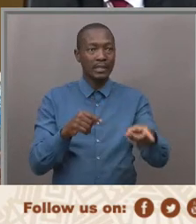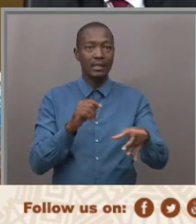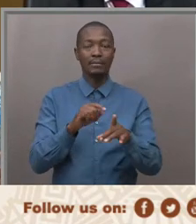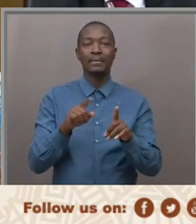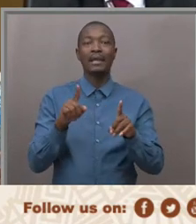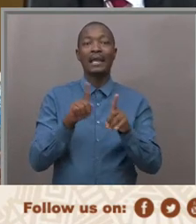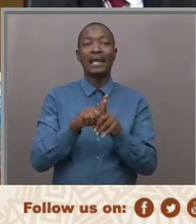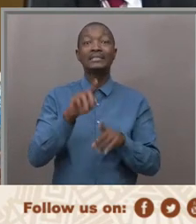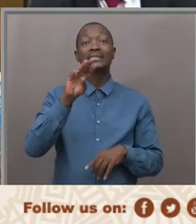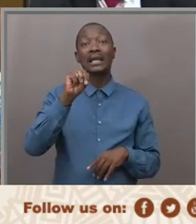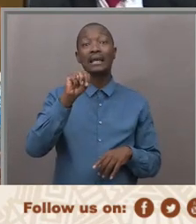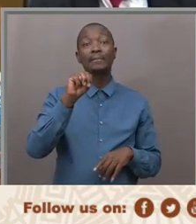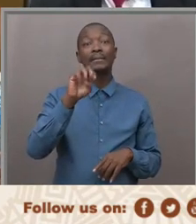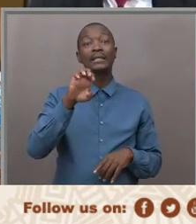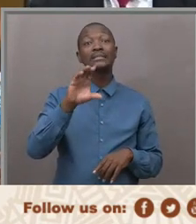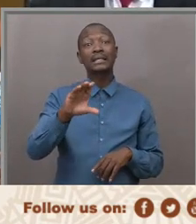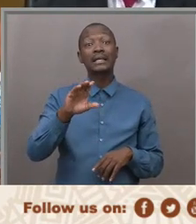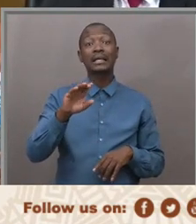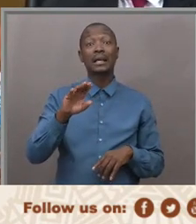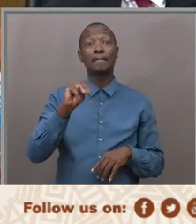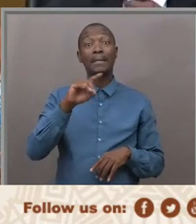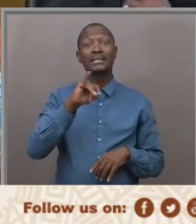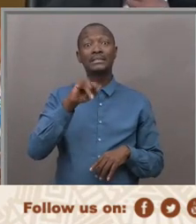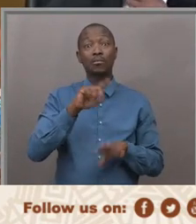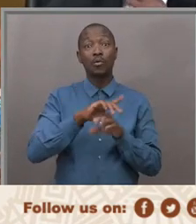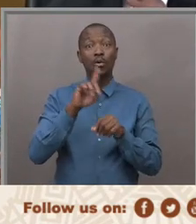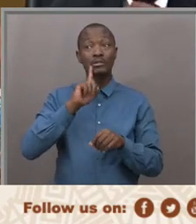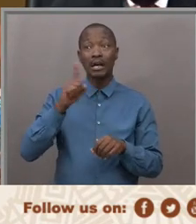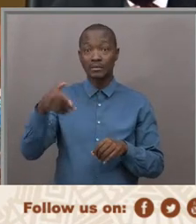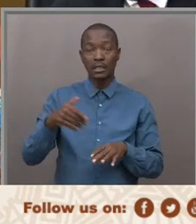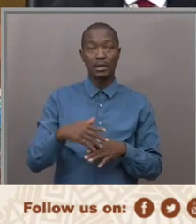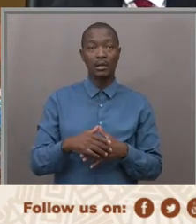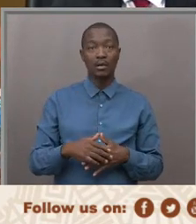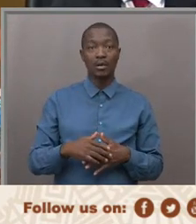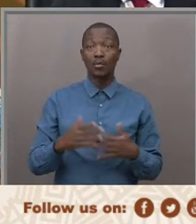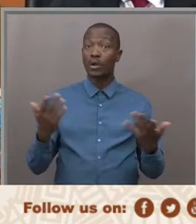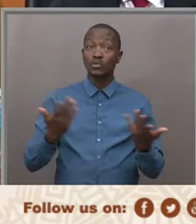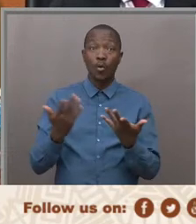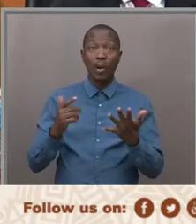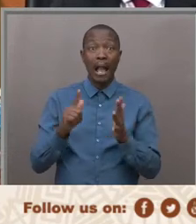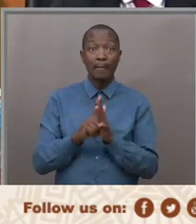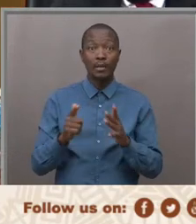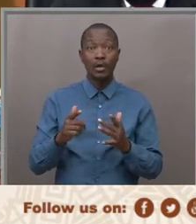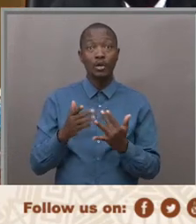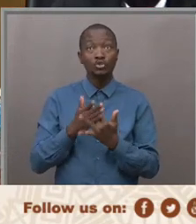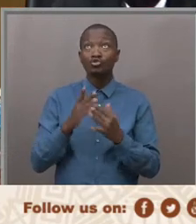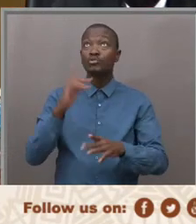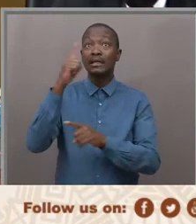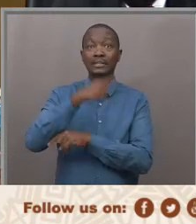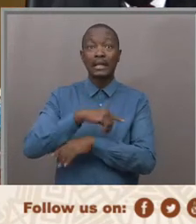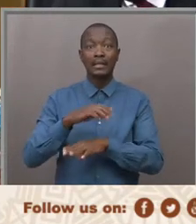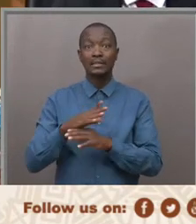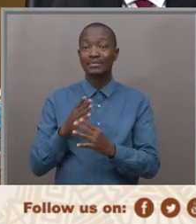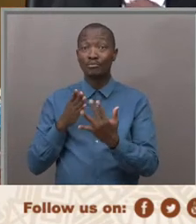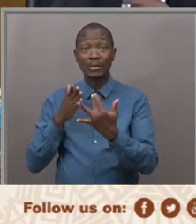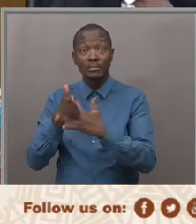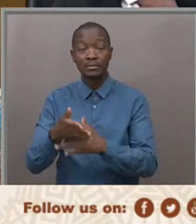does. We must join them in Ukai Mulao operations during the days.